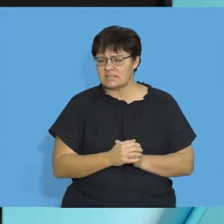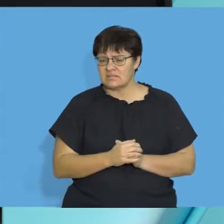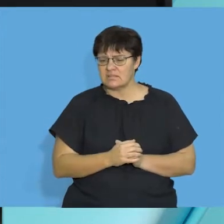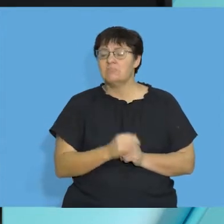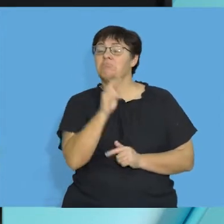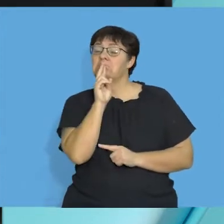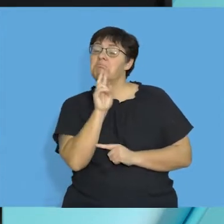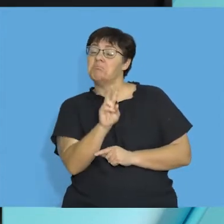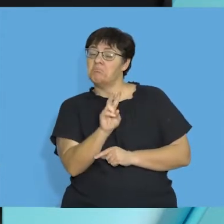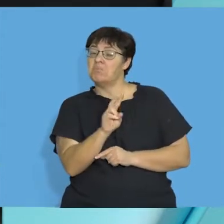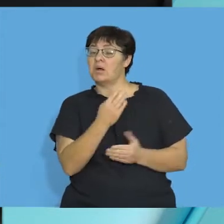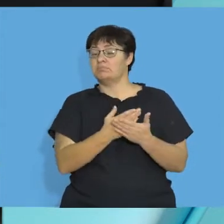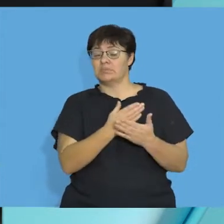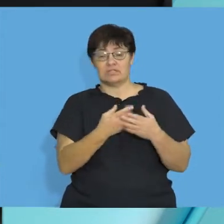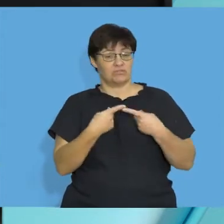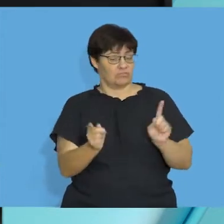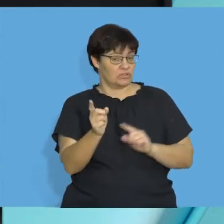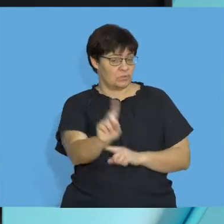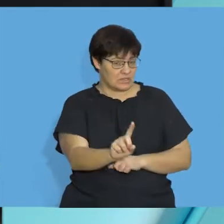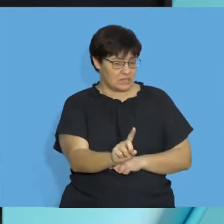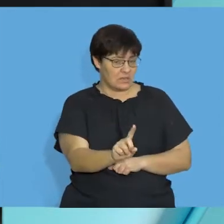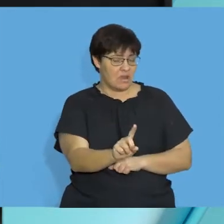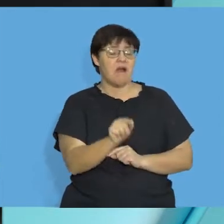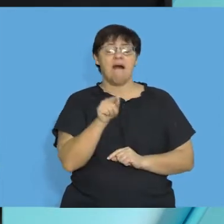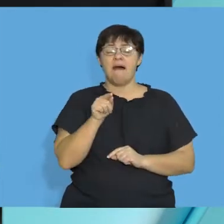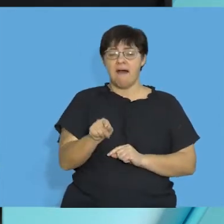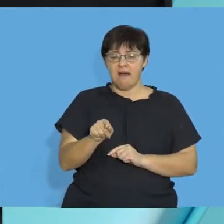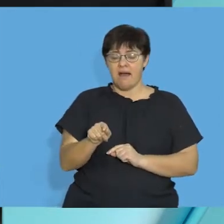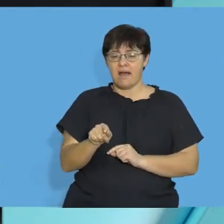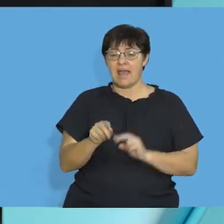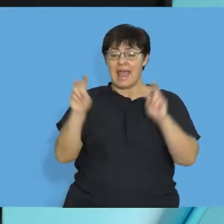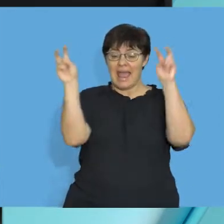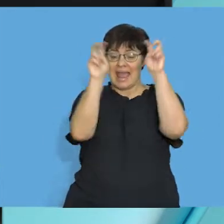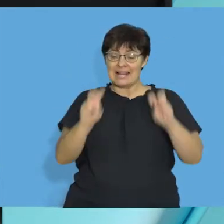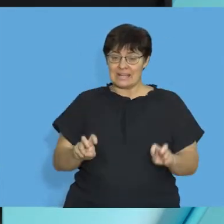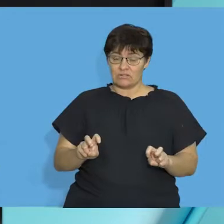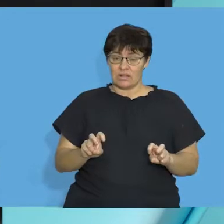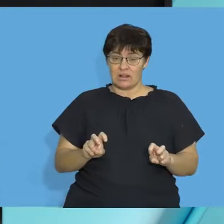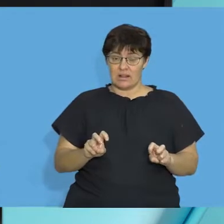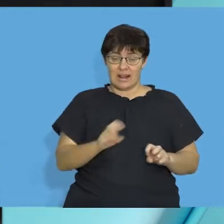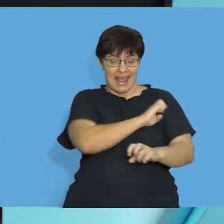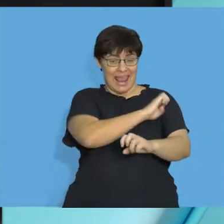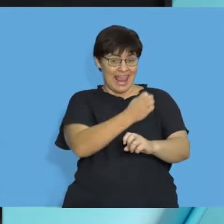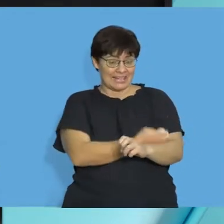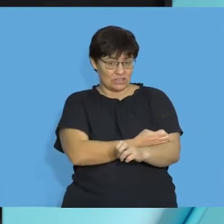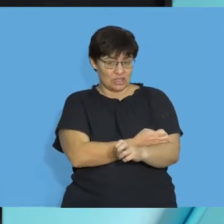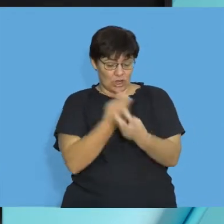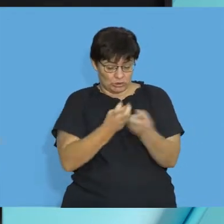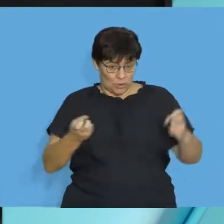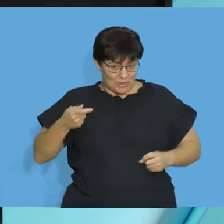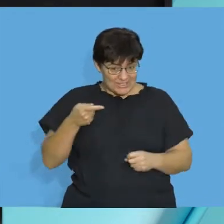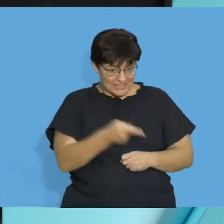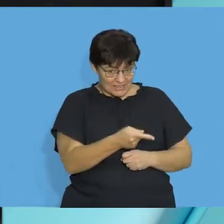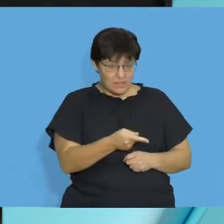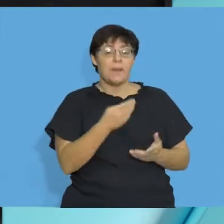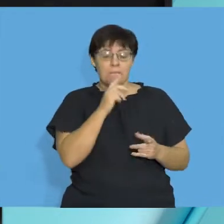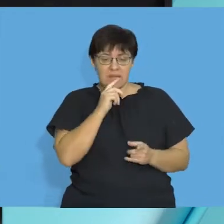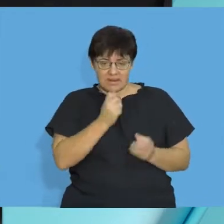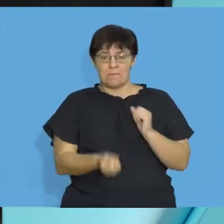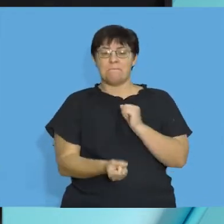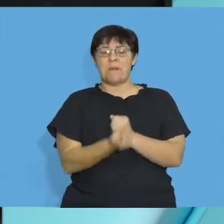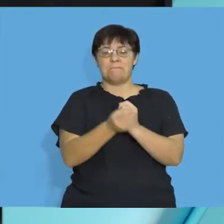with potential difference, it's really the source of electrical energy that we've got to make a circuit work.